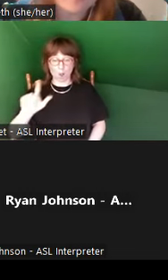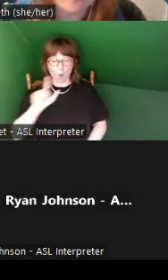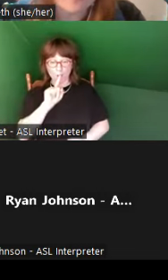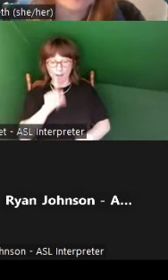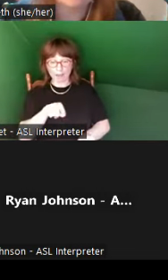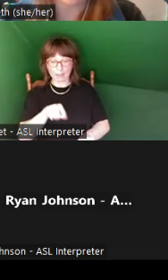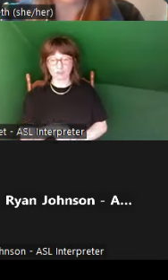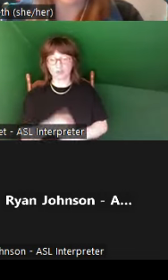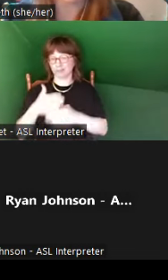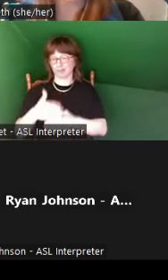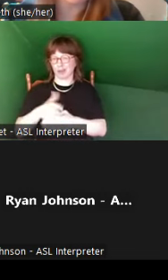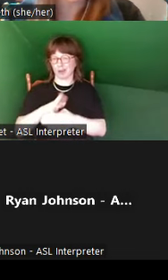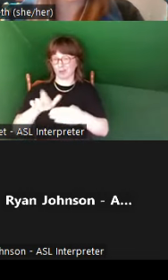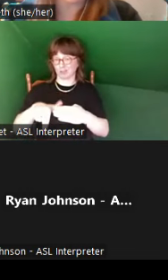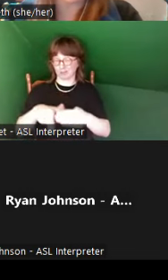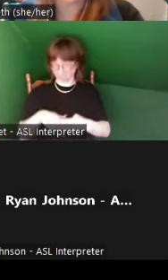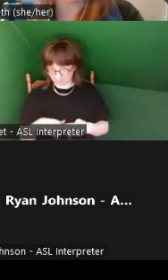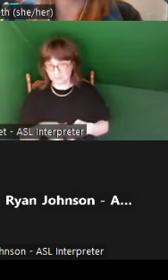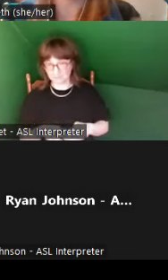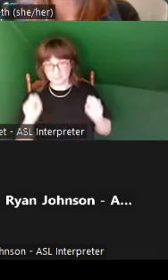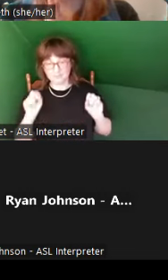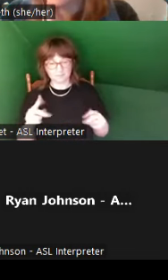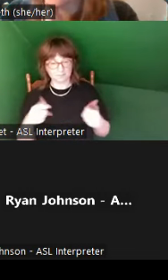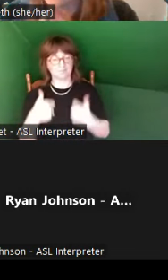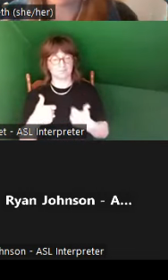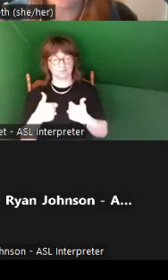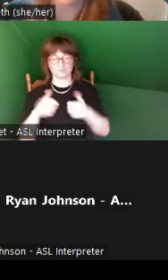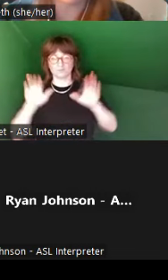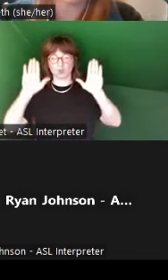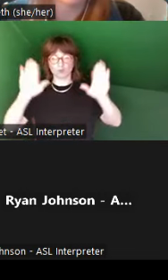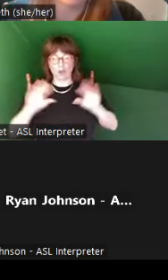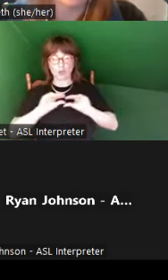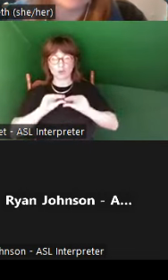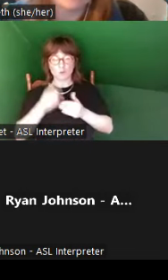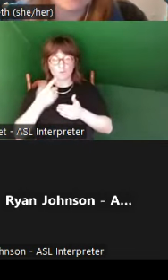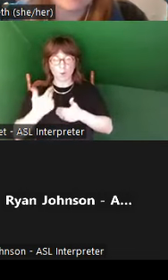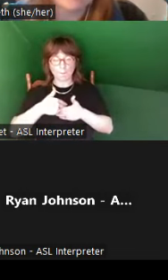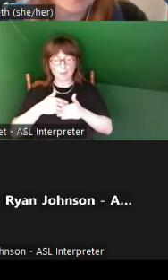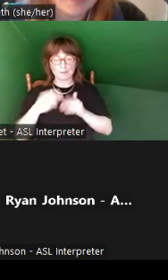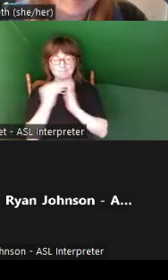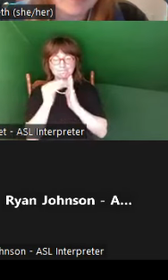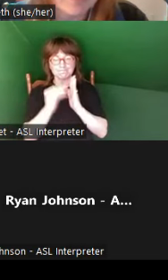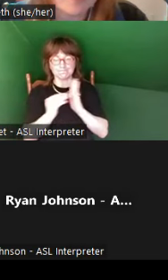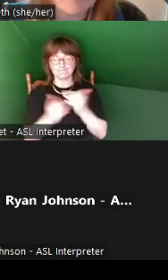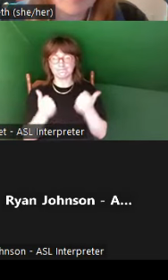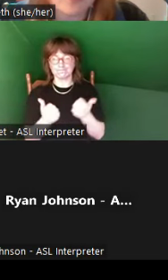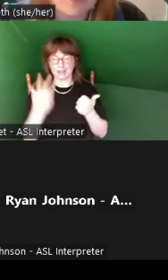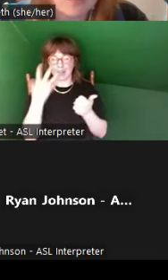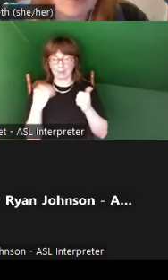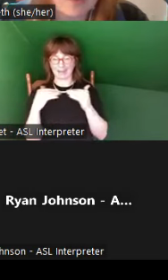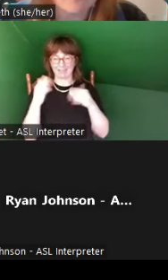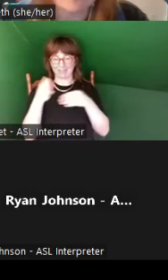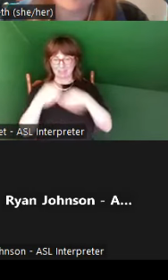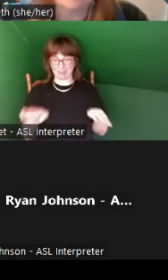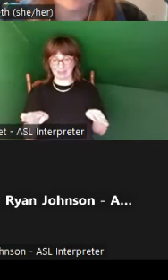results with you all. Okay, we have a good group who participated in the poll. Thank you for doing so. It looks like we're pretty evenly split between